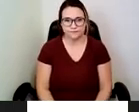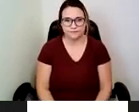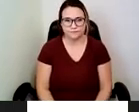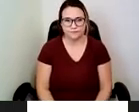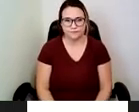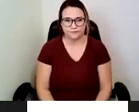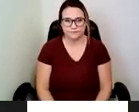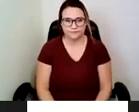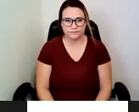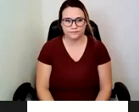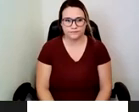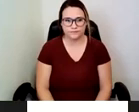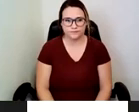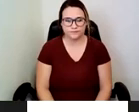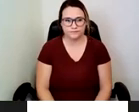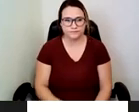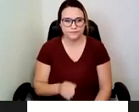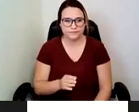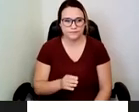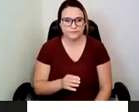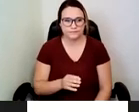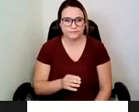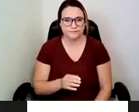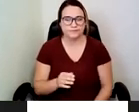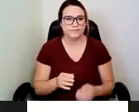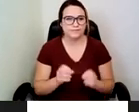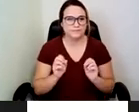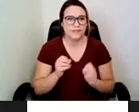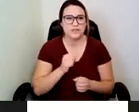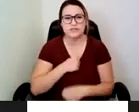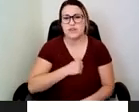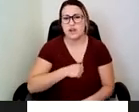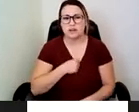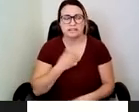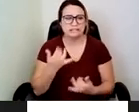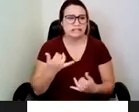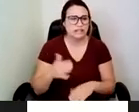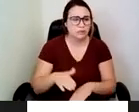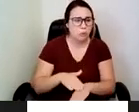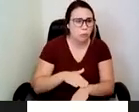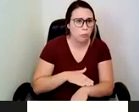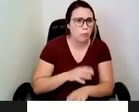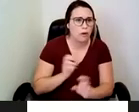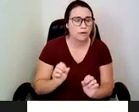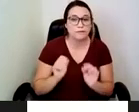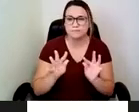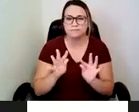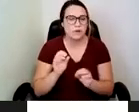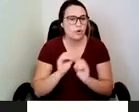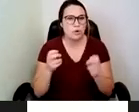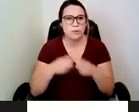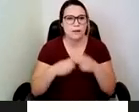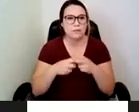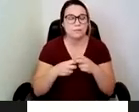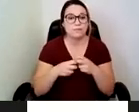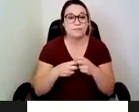Hopefully we can get next slide. Sorry, that's Dr. okay. Krenzer, it's being a little slow advancing on me. That's there okay. So no problem. So we're going to, these are some of the